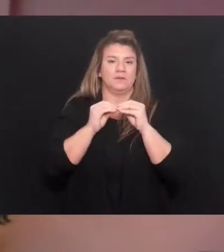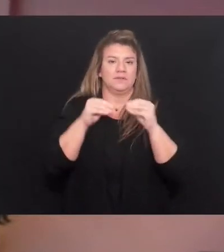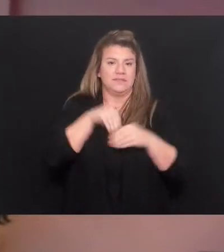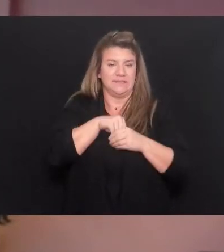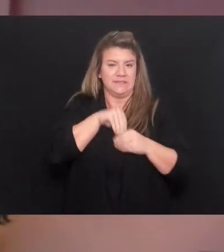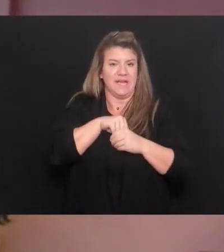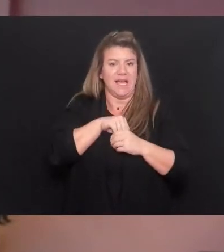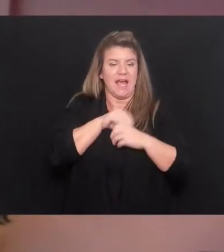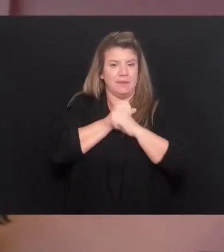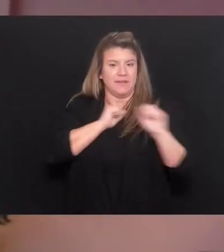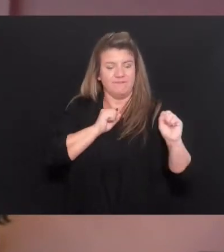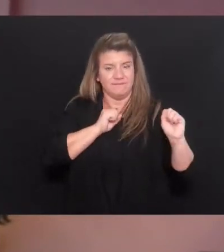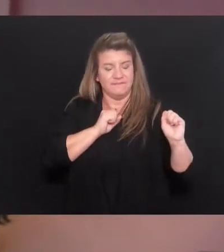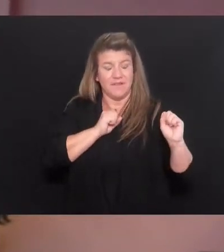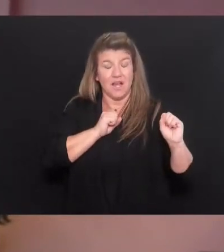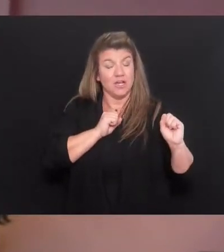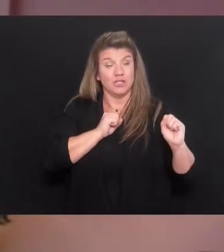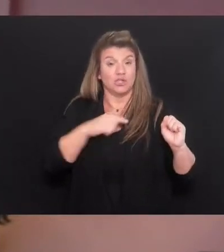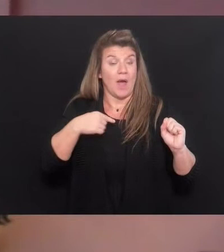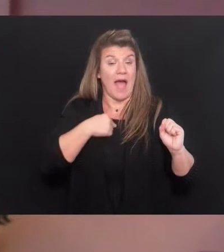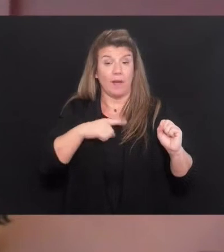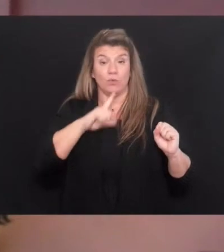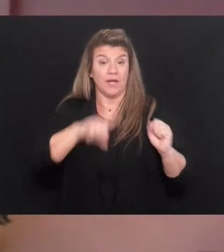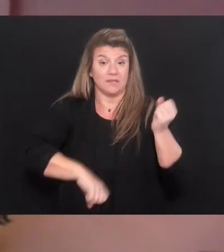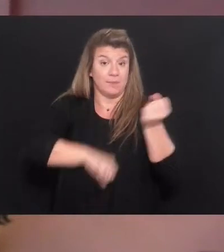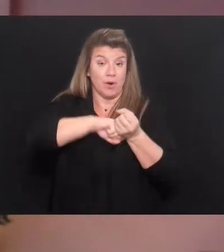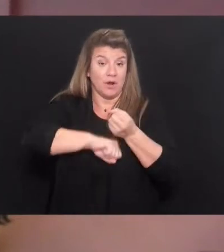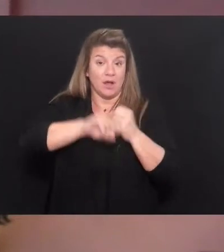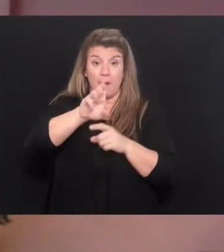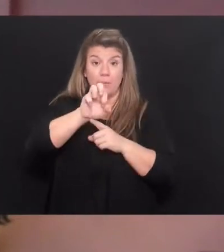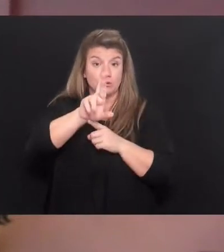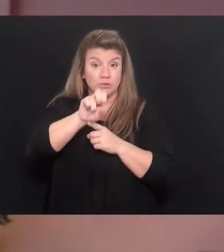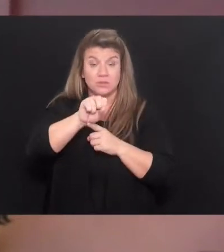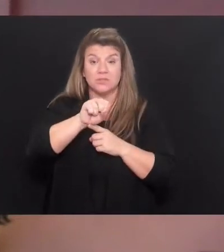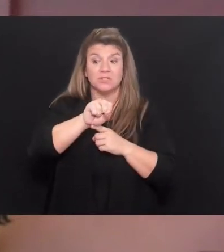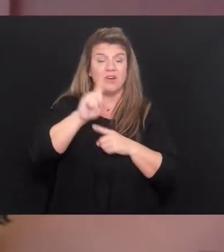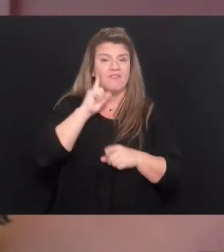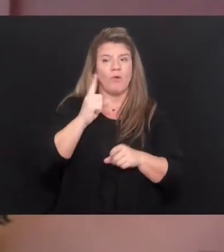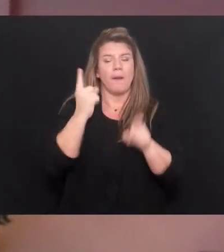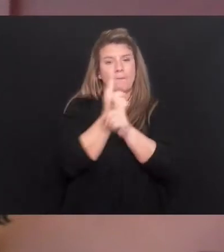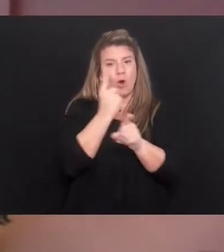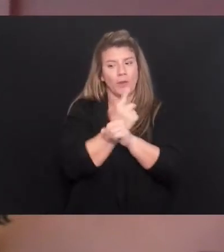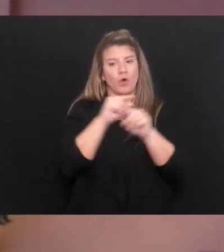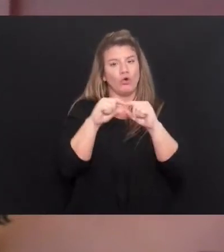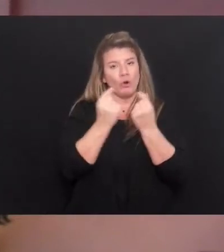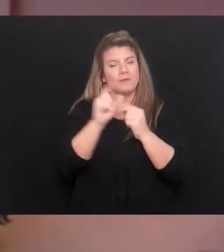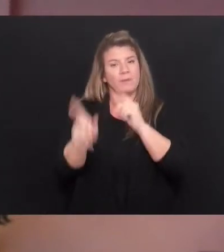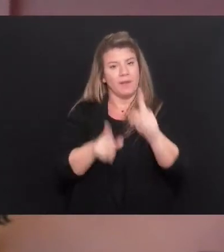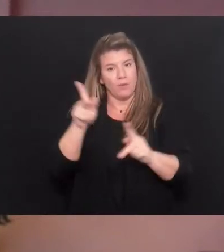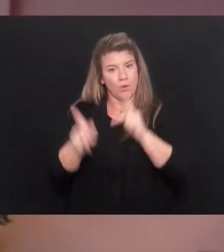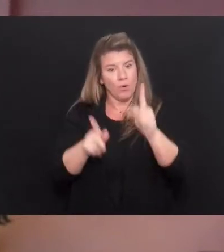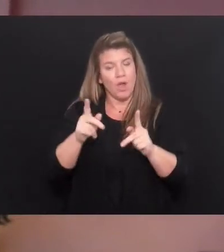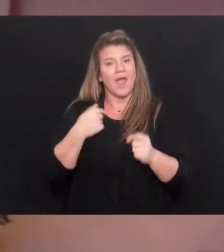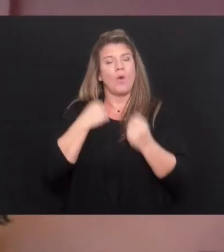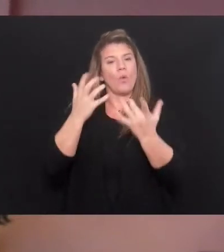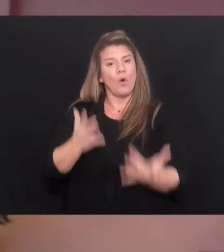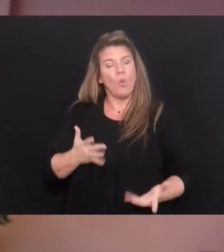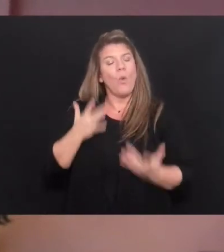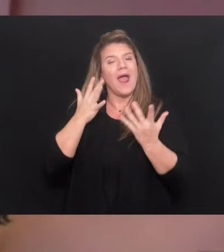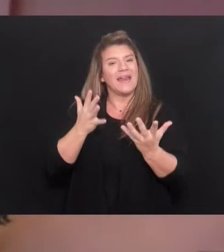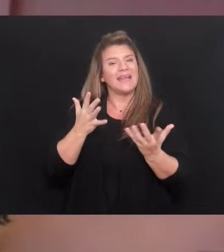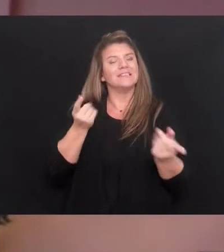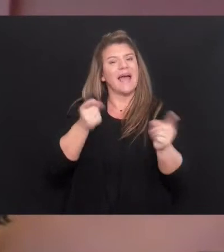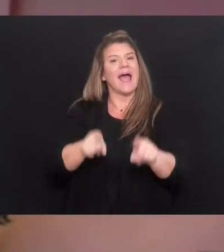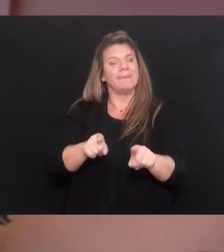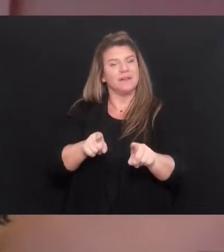very much of a proponent for boosters for the appropriate groups of people. And we are waiting now to see what happens